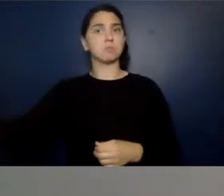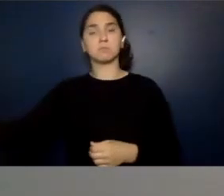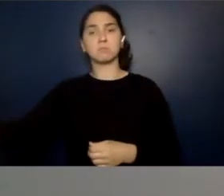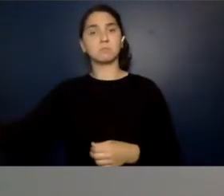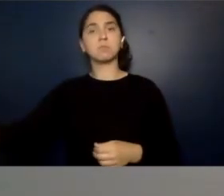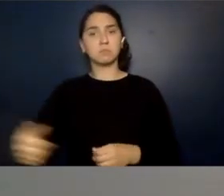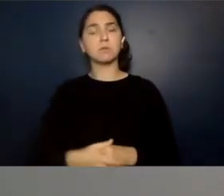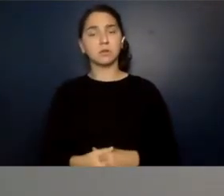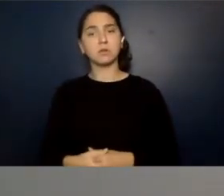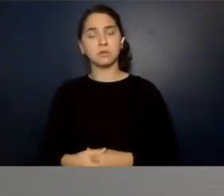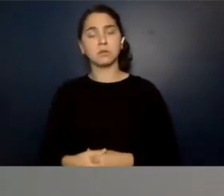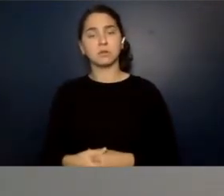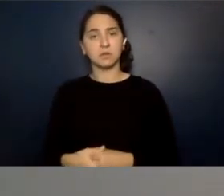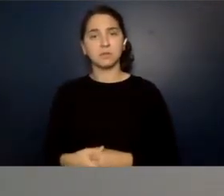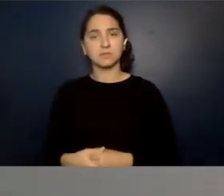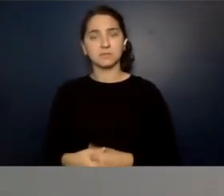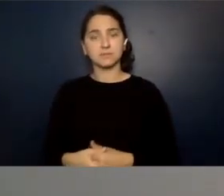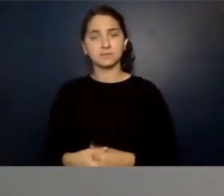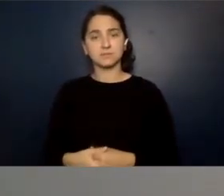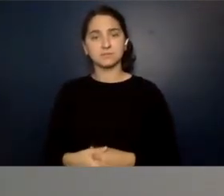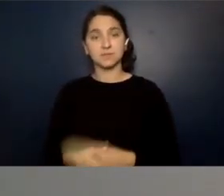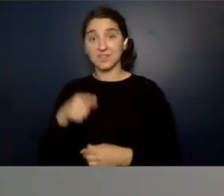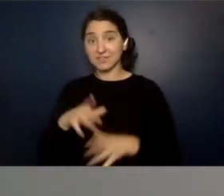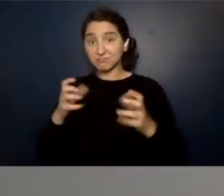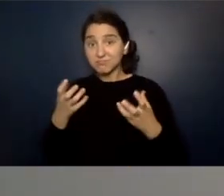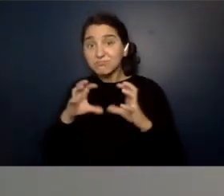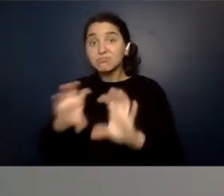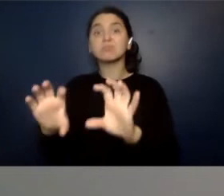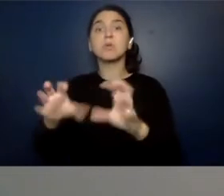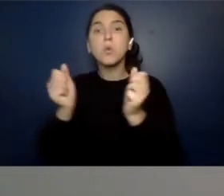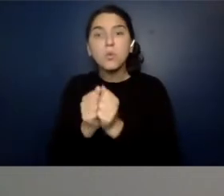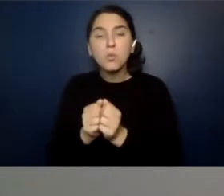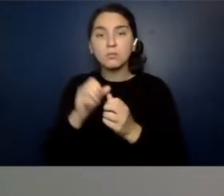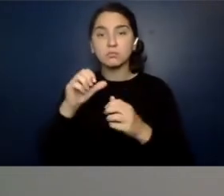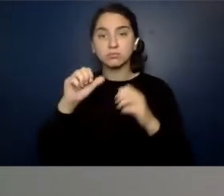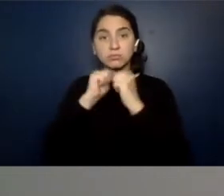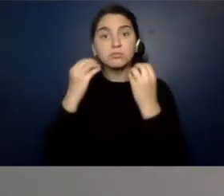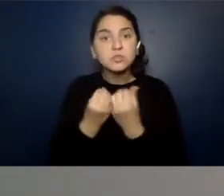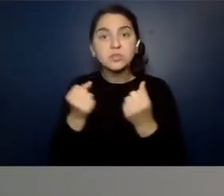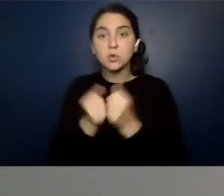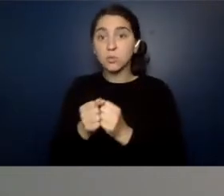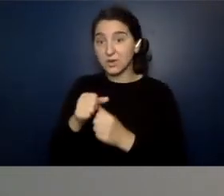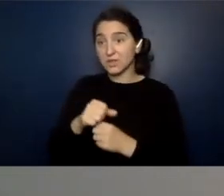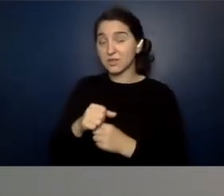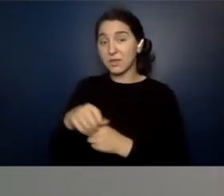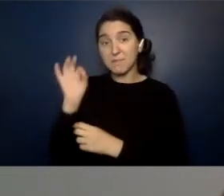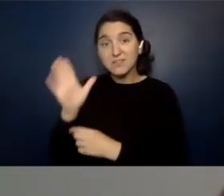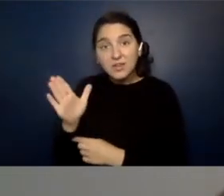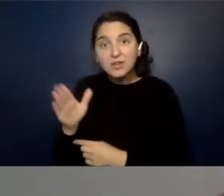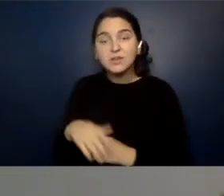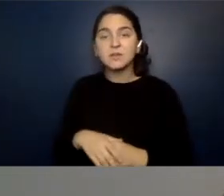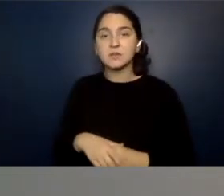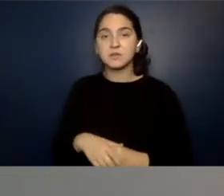to enforce homogeneity of thought and actions. Their efforts were so effective that many